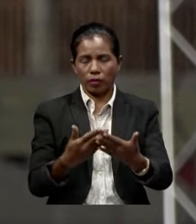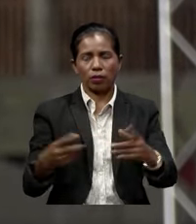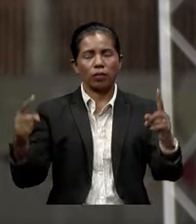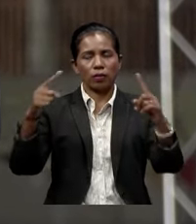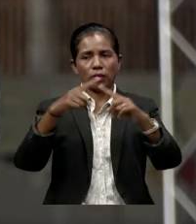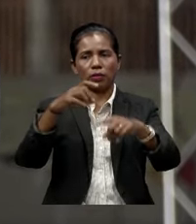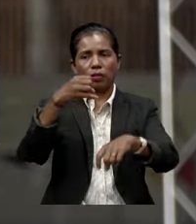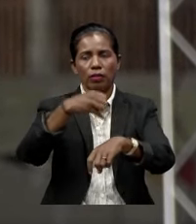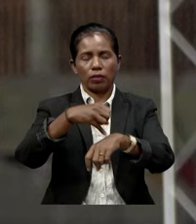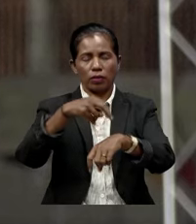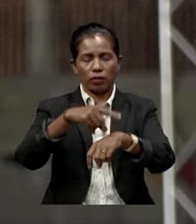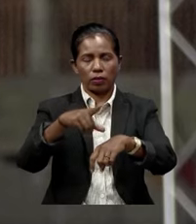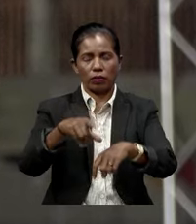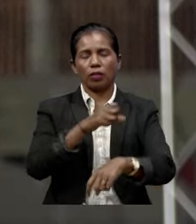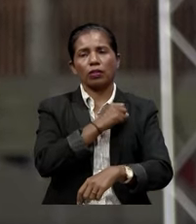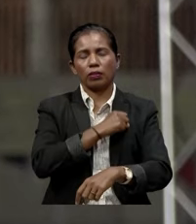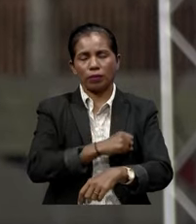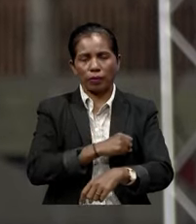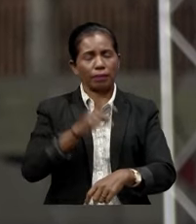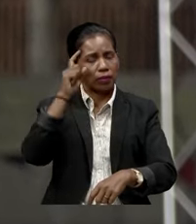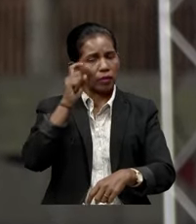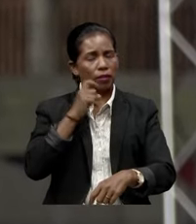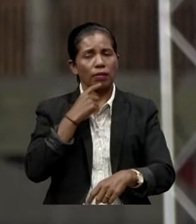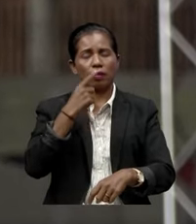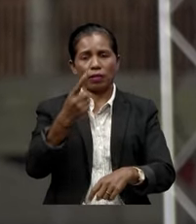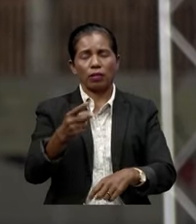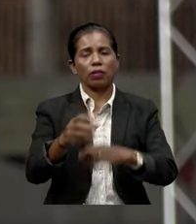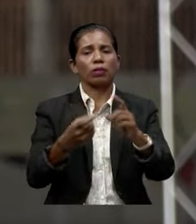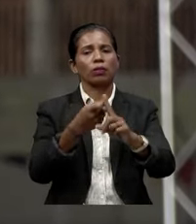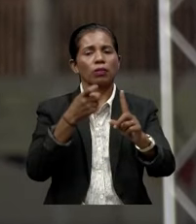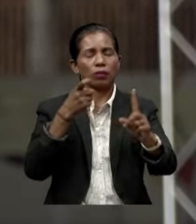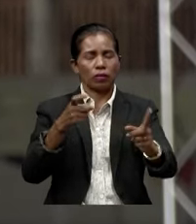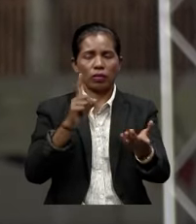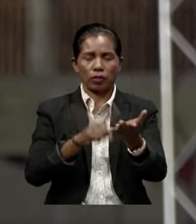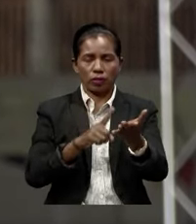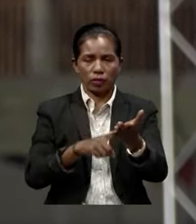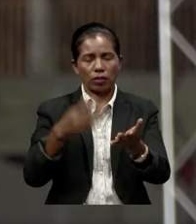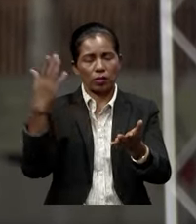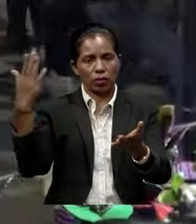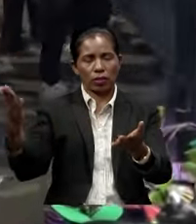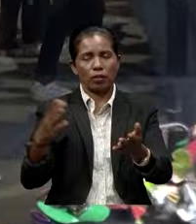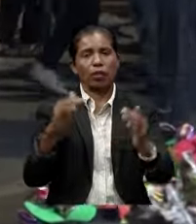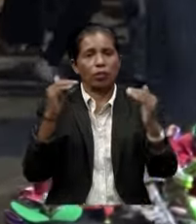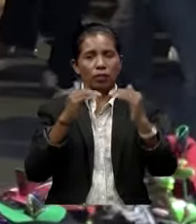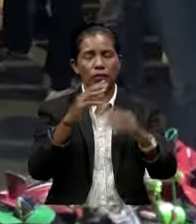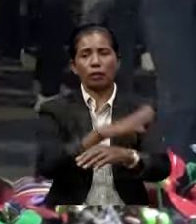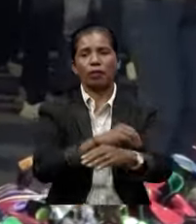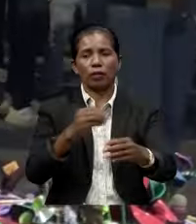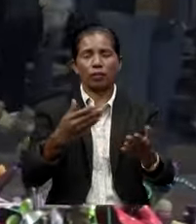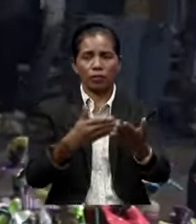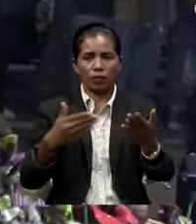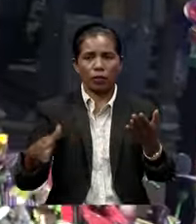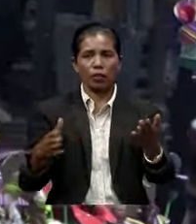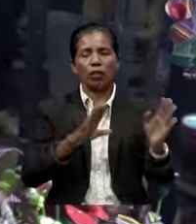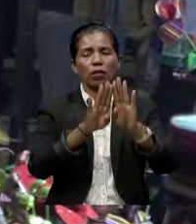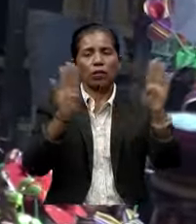international solidarity. Xanana Guzmão, a tua questão nele, Rússia, em discurso e a Feira Nacional, onde promove produto local na